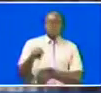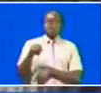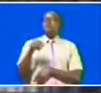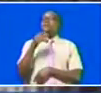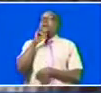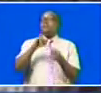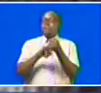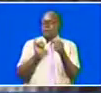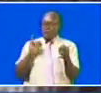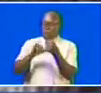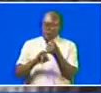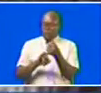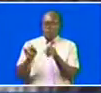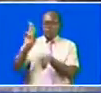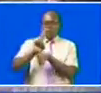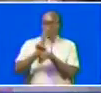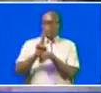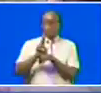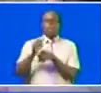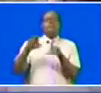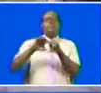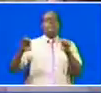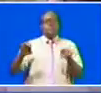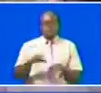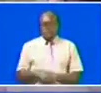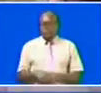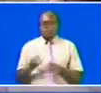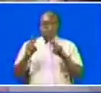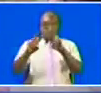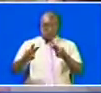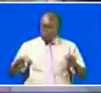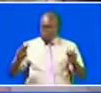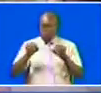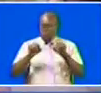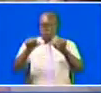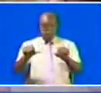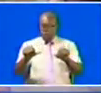Evelyn using a blunt object. The investigation is still going on.